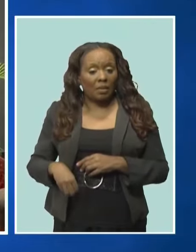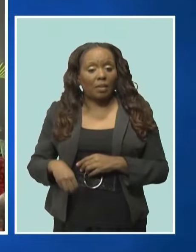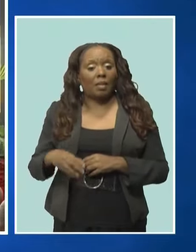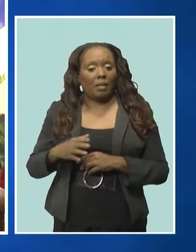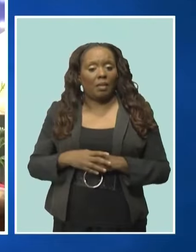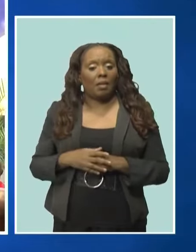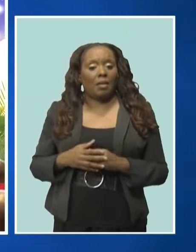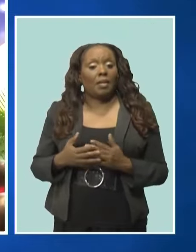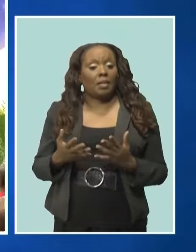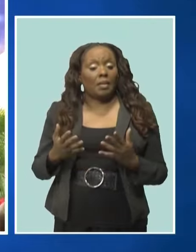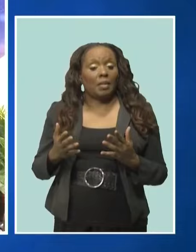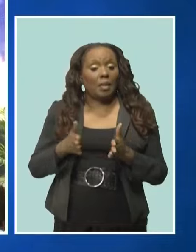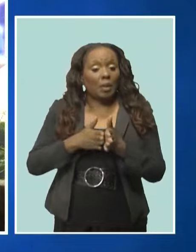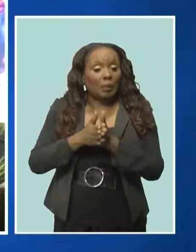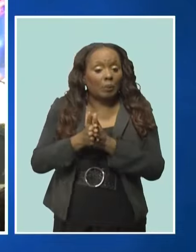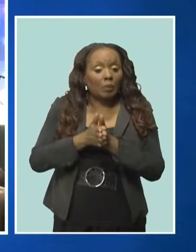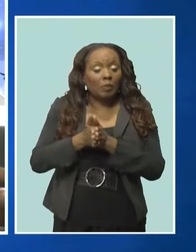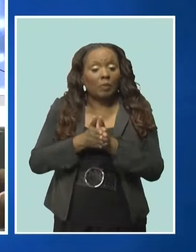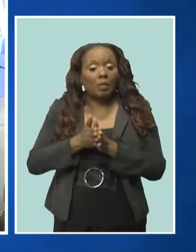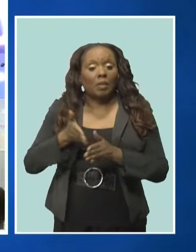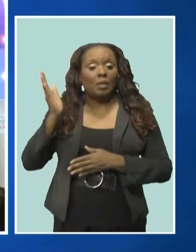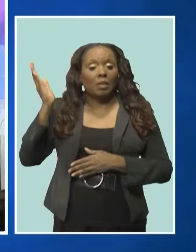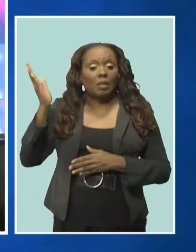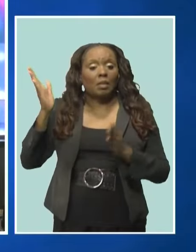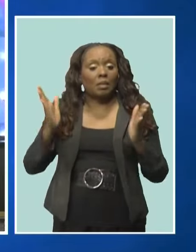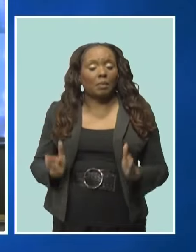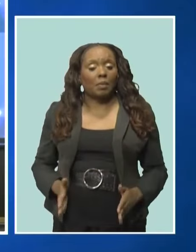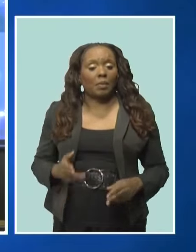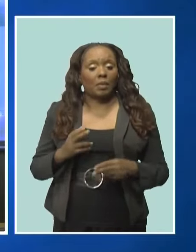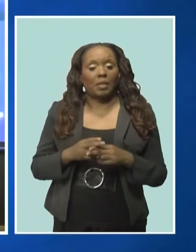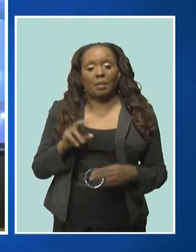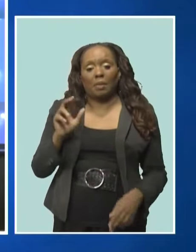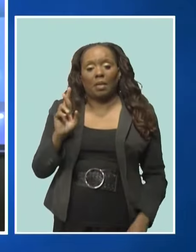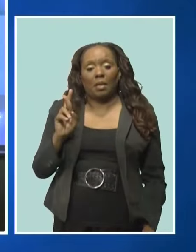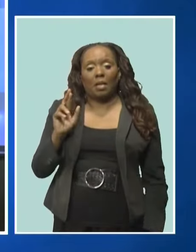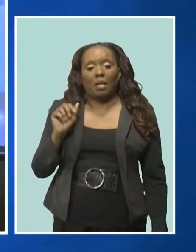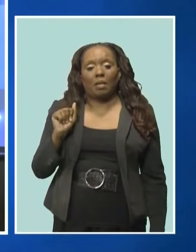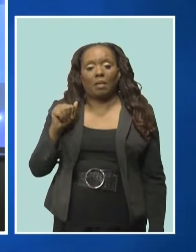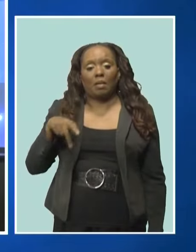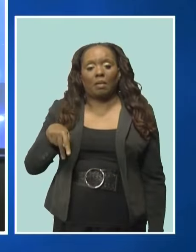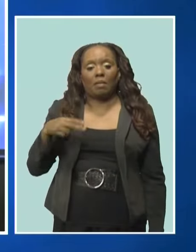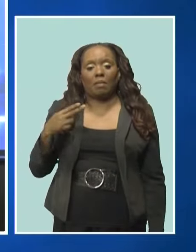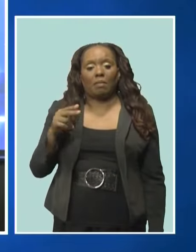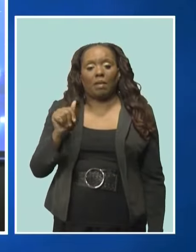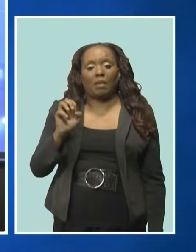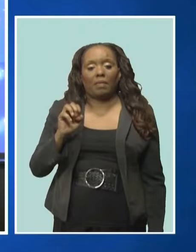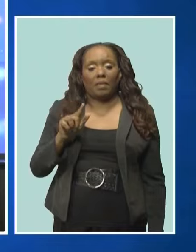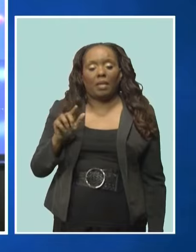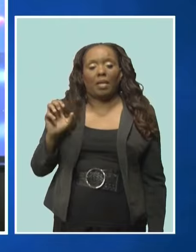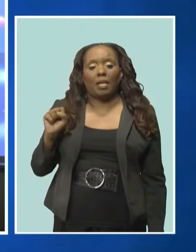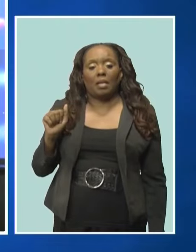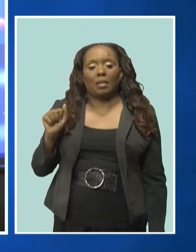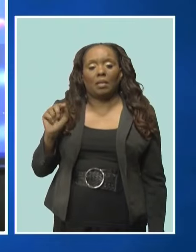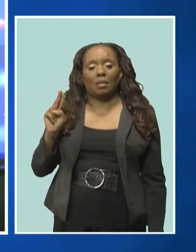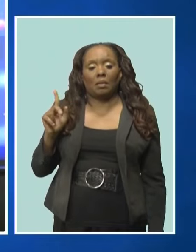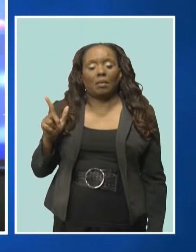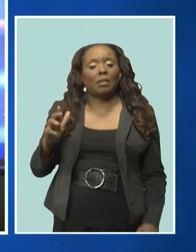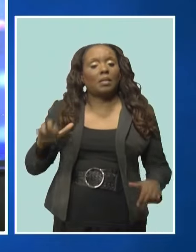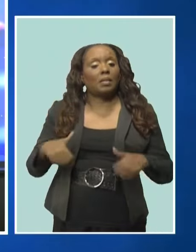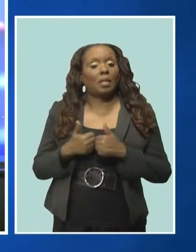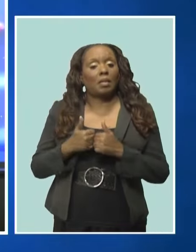overall system reliability intensity index. Meanwhile, motivational speaker Raphael Saul is challenging